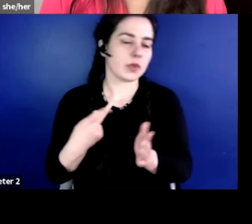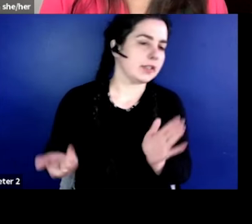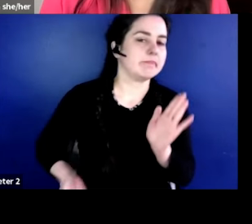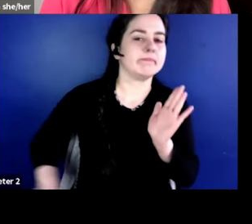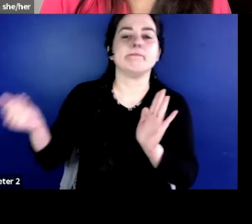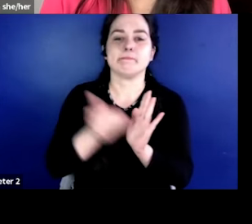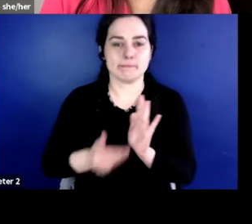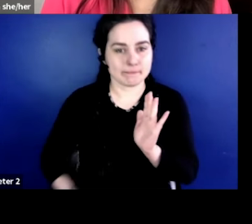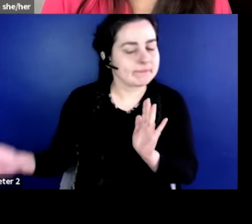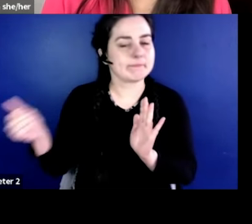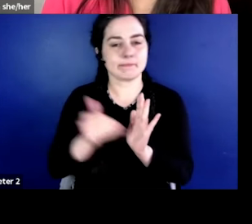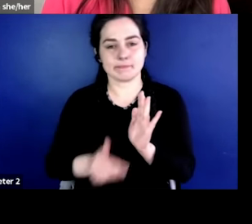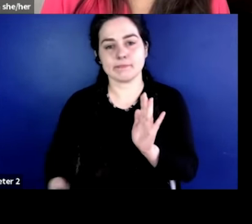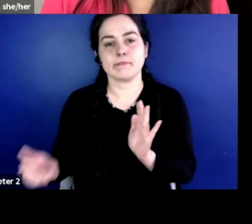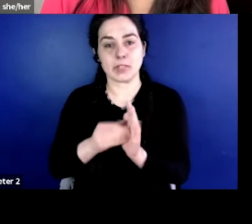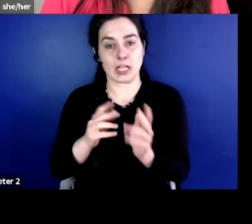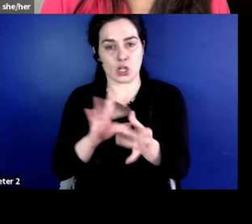again.